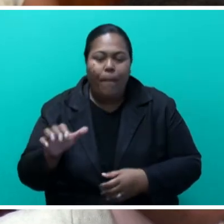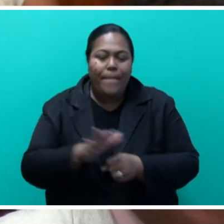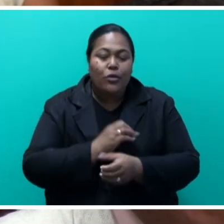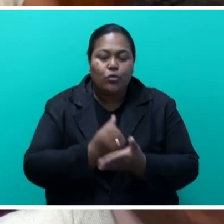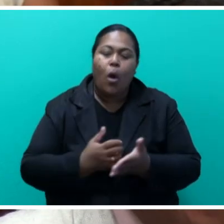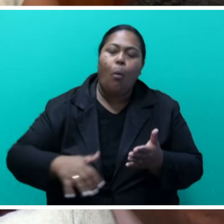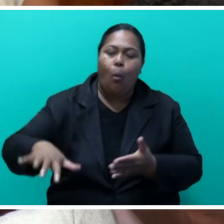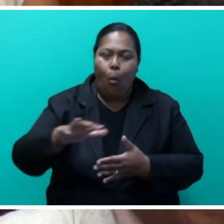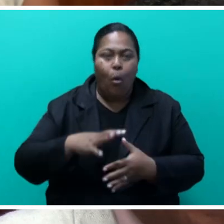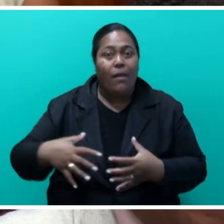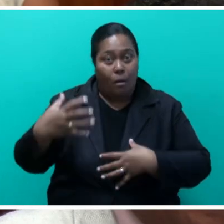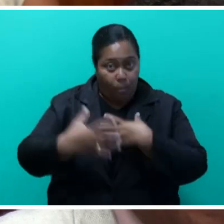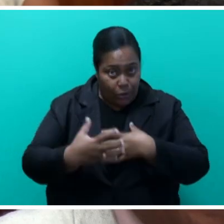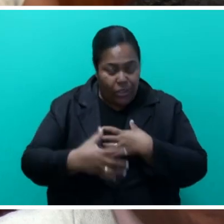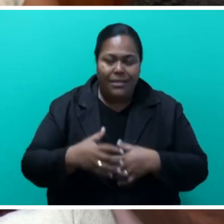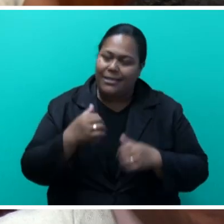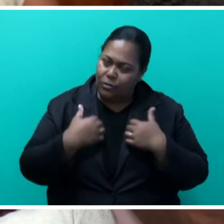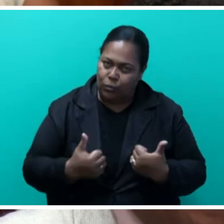load-bearing metals and structures.